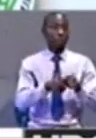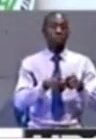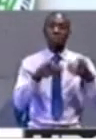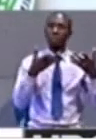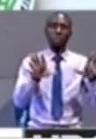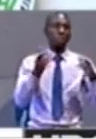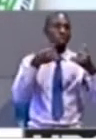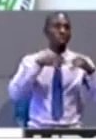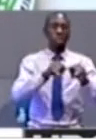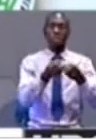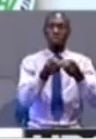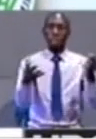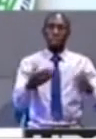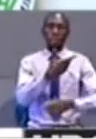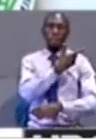Up to now,